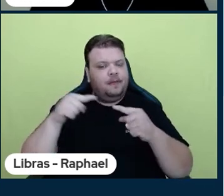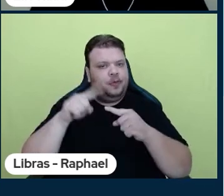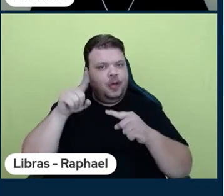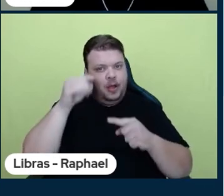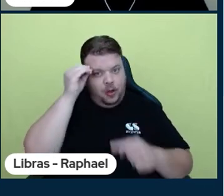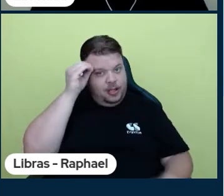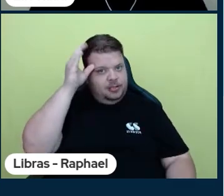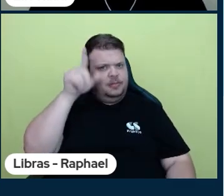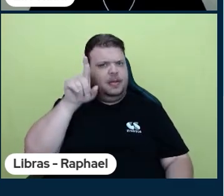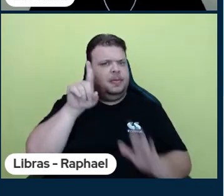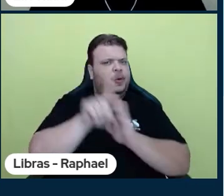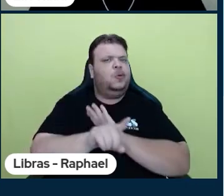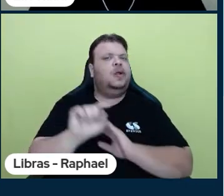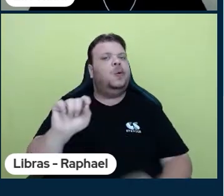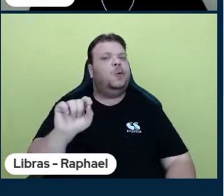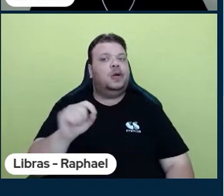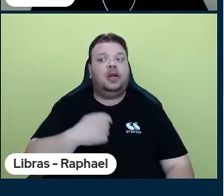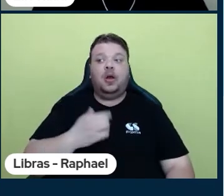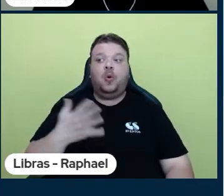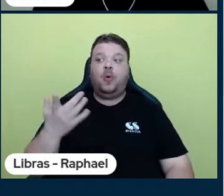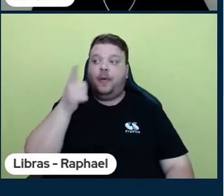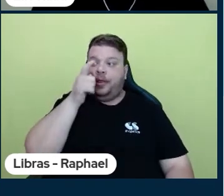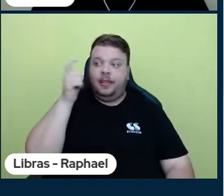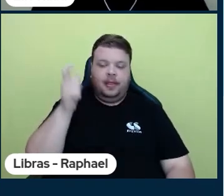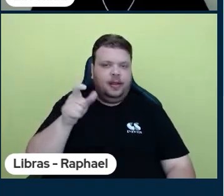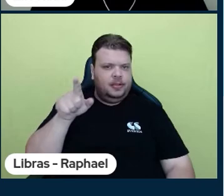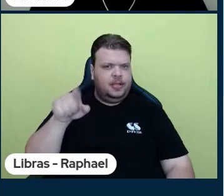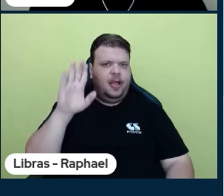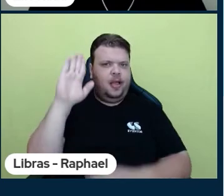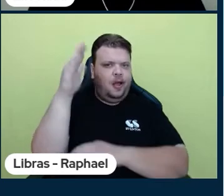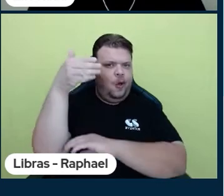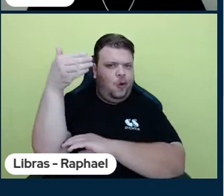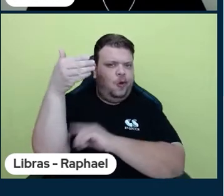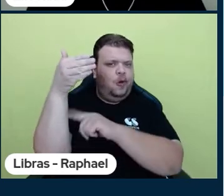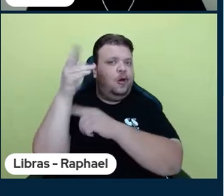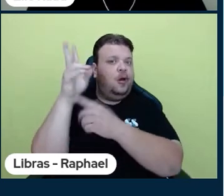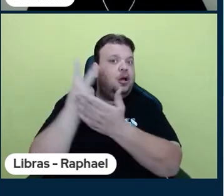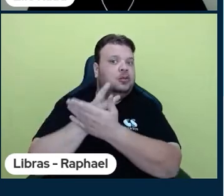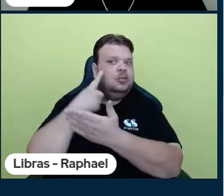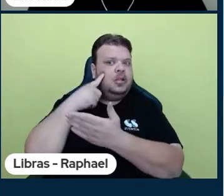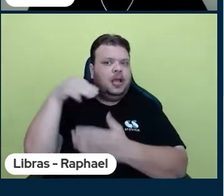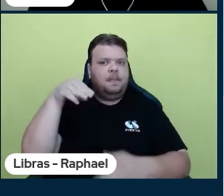graph. In order to find the right question, the idea is to